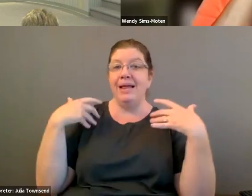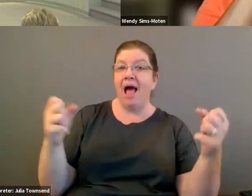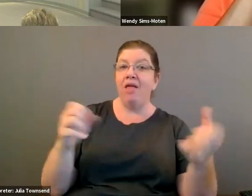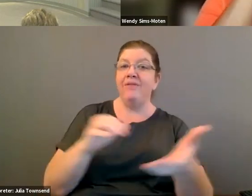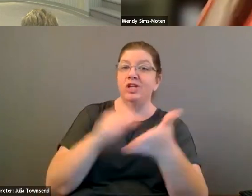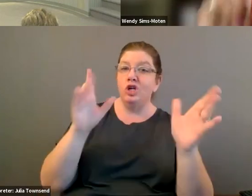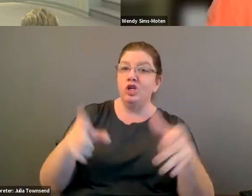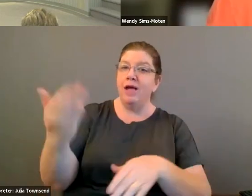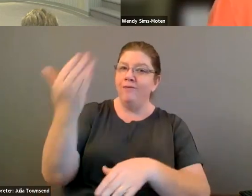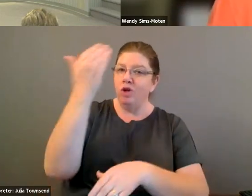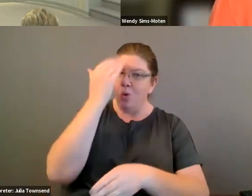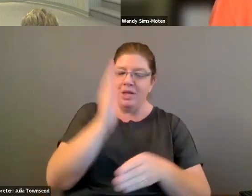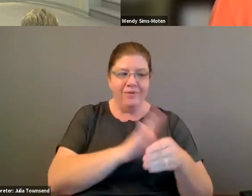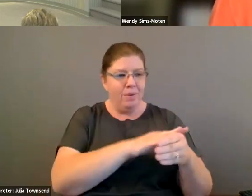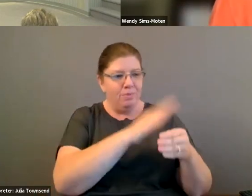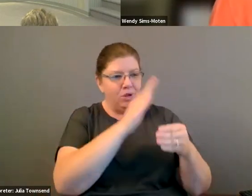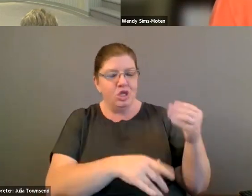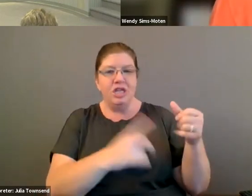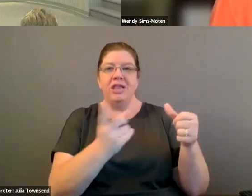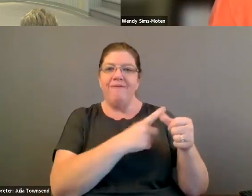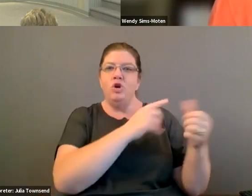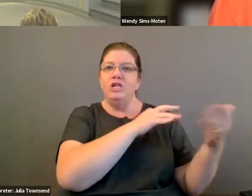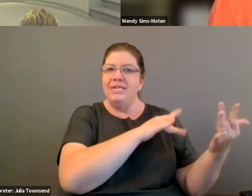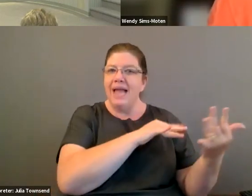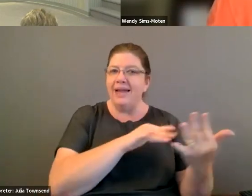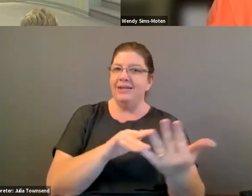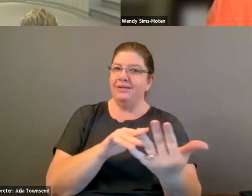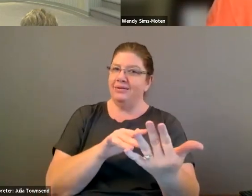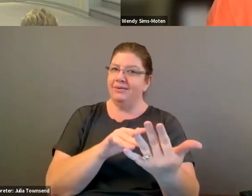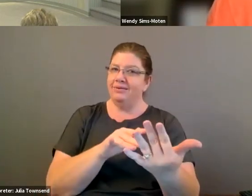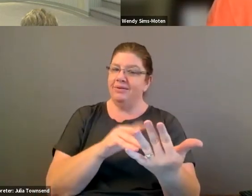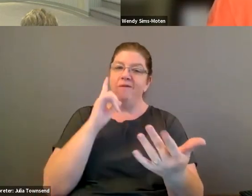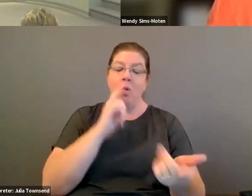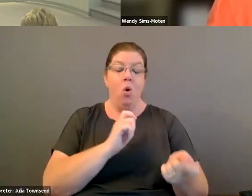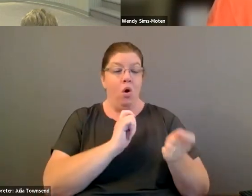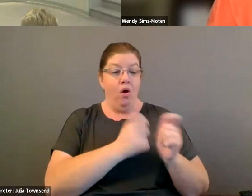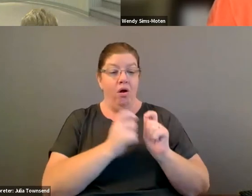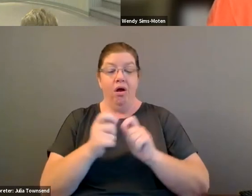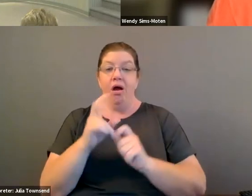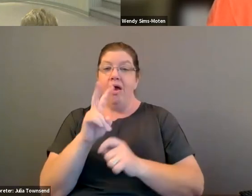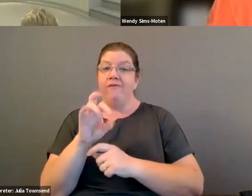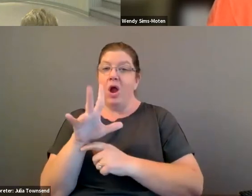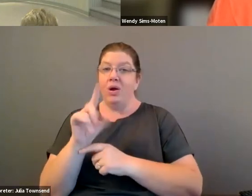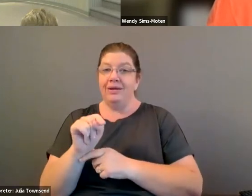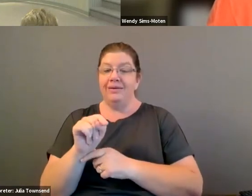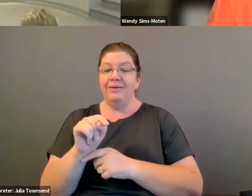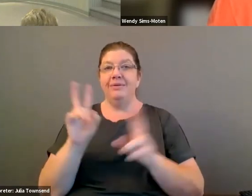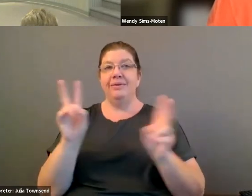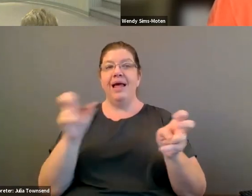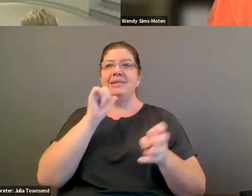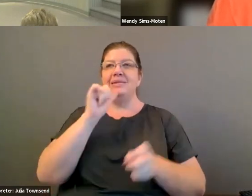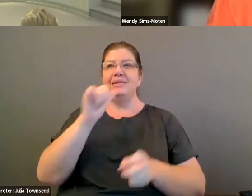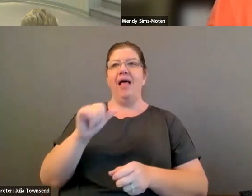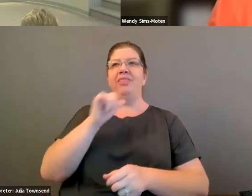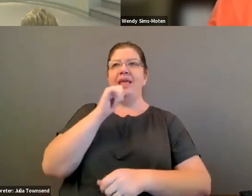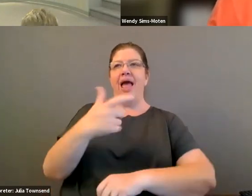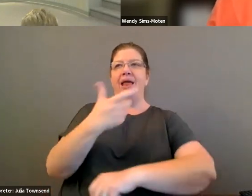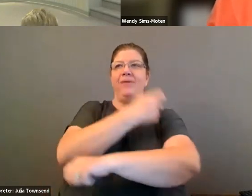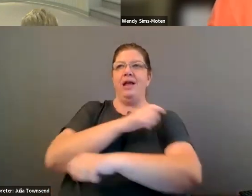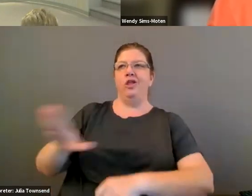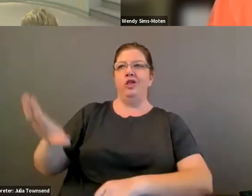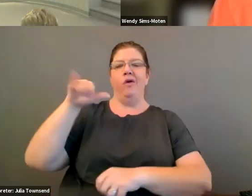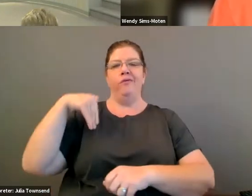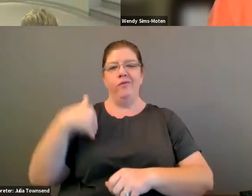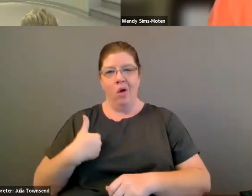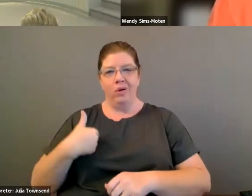from the conclusions of the original studies. As far as variants know, it's not the unvaccinated's fault. It's the nature of a